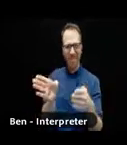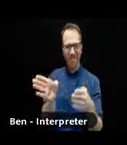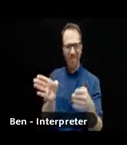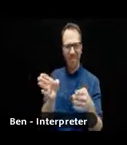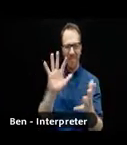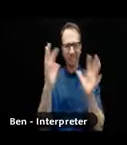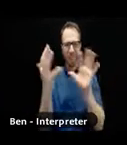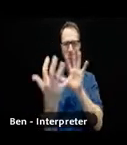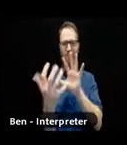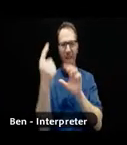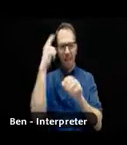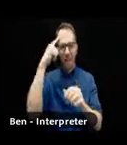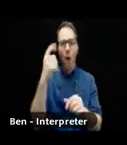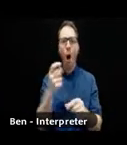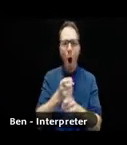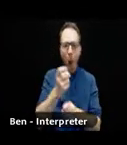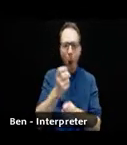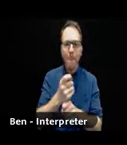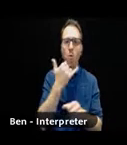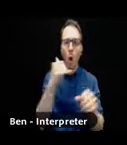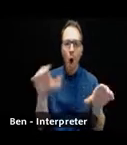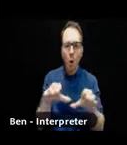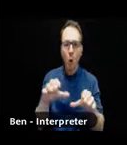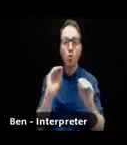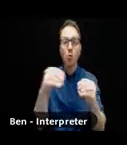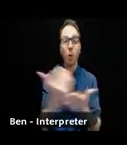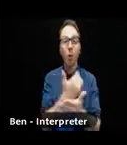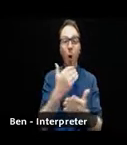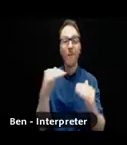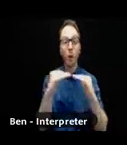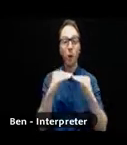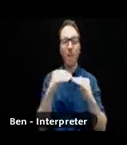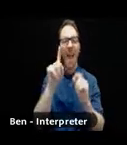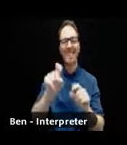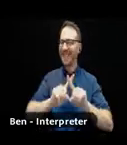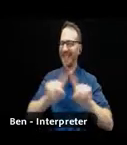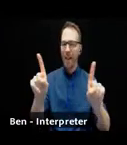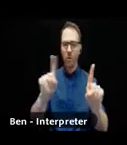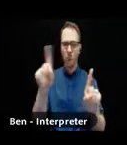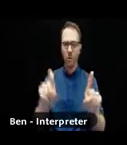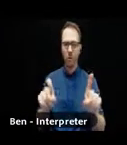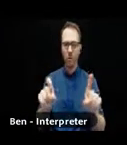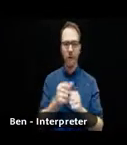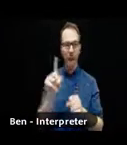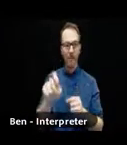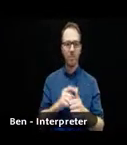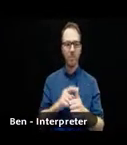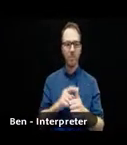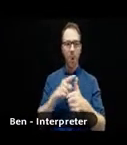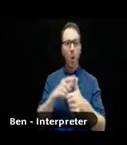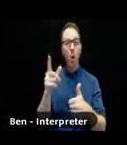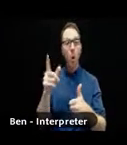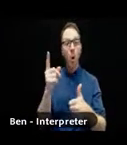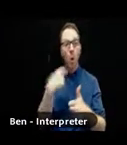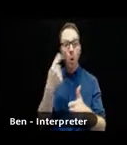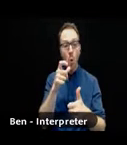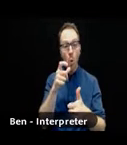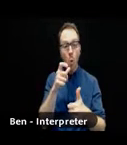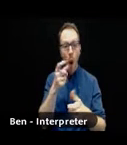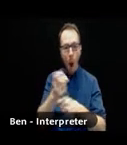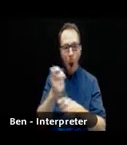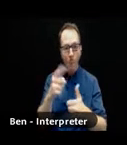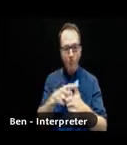and harm. Restorative justice asks a very different set of questions. It asks, who's been harmed, and